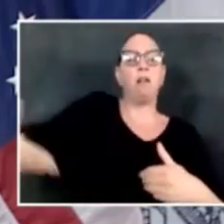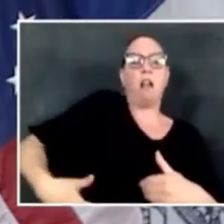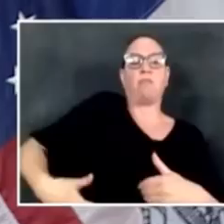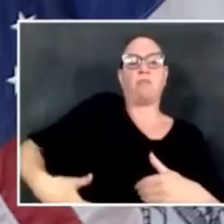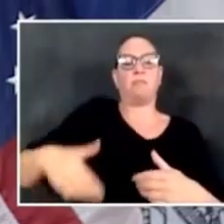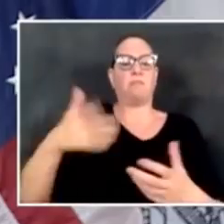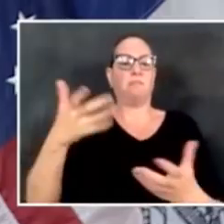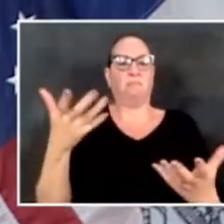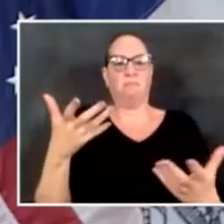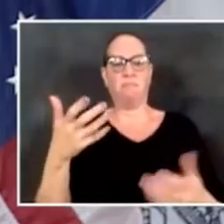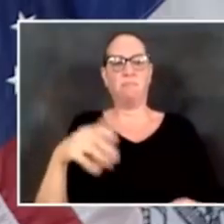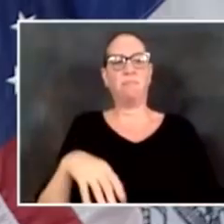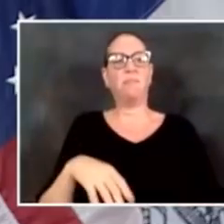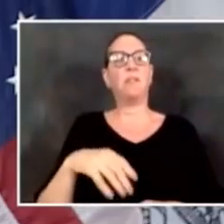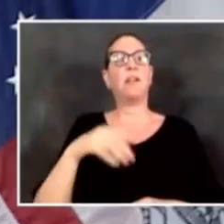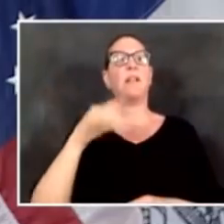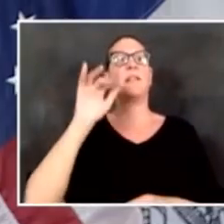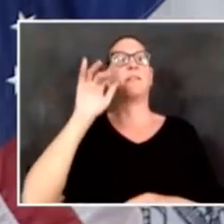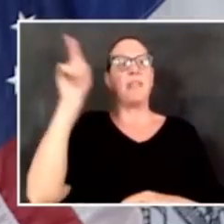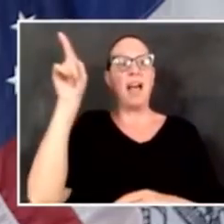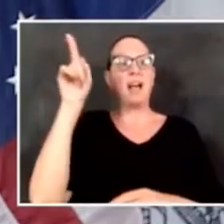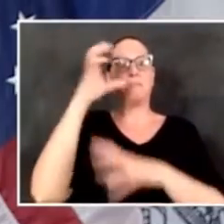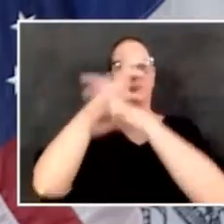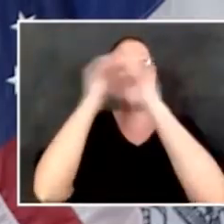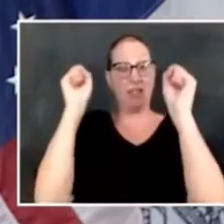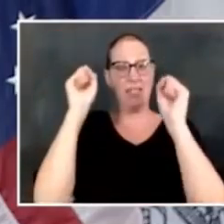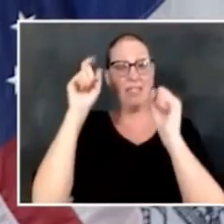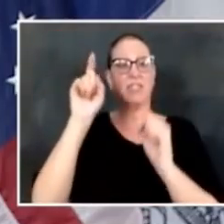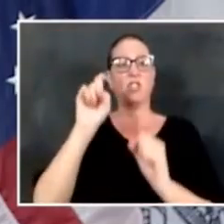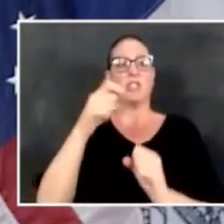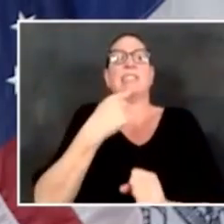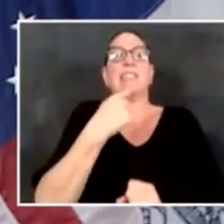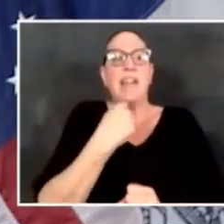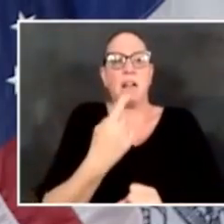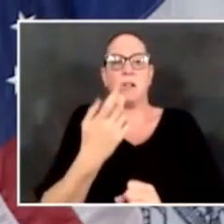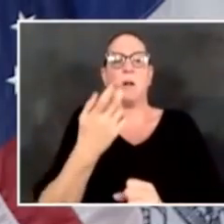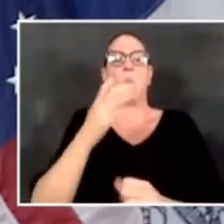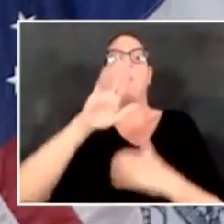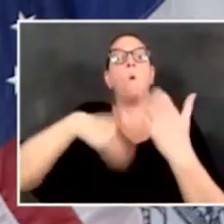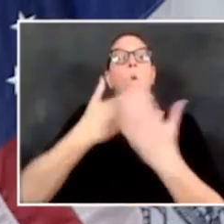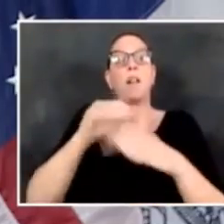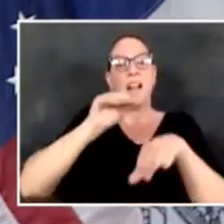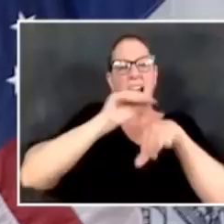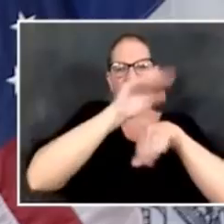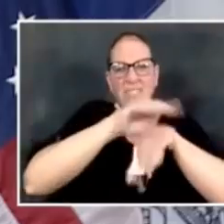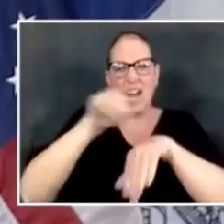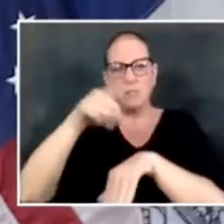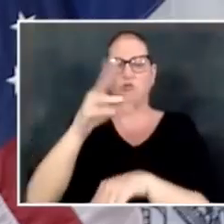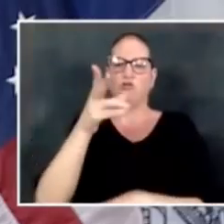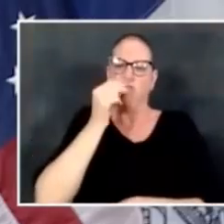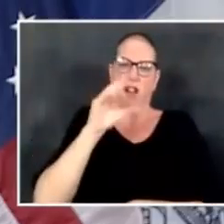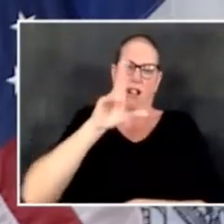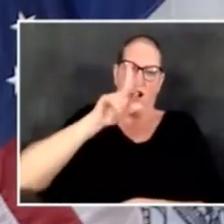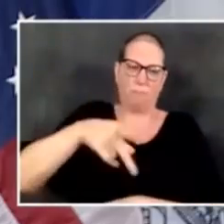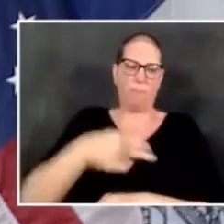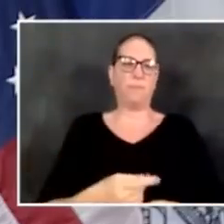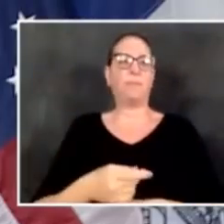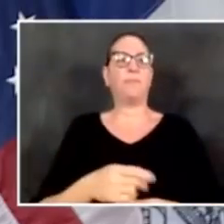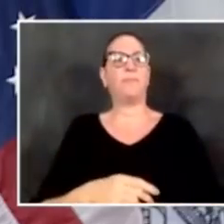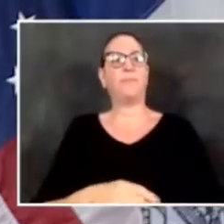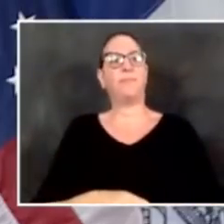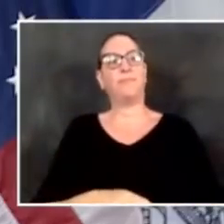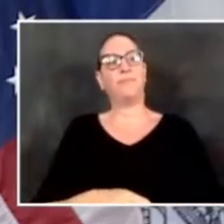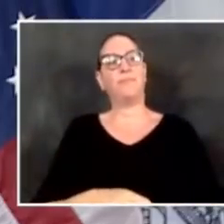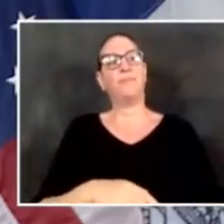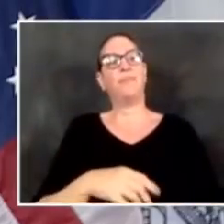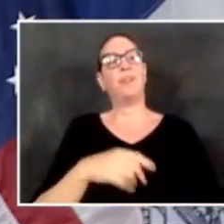need a stimulus 4 that will take care of New York and cities and states all over the country so we can get back on our feet?